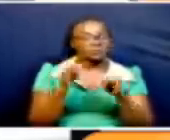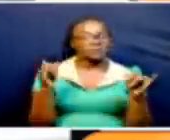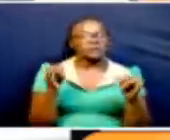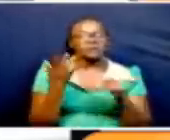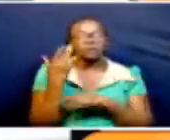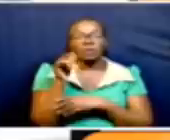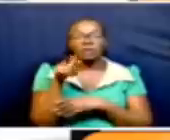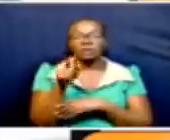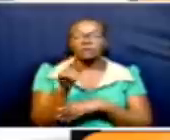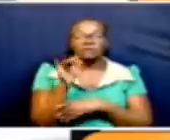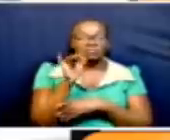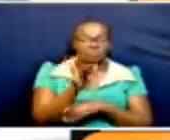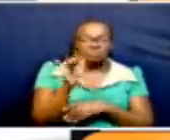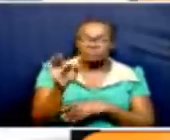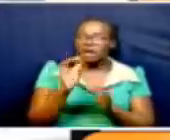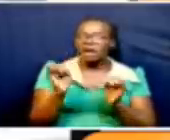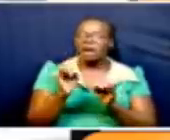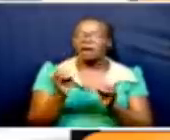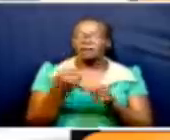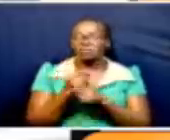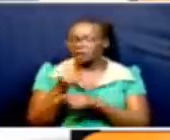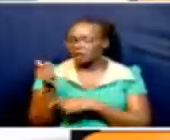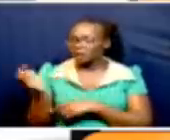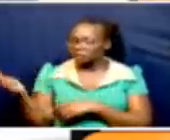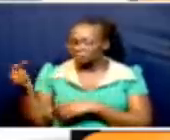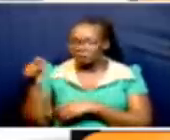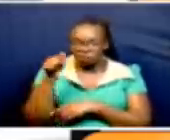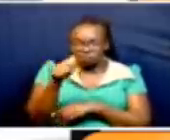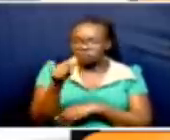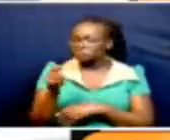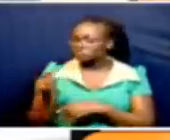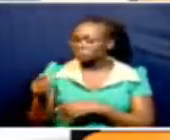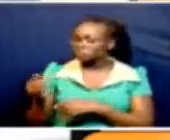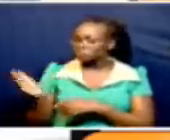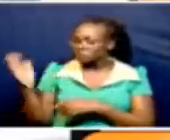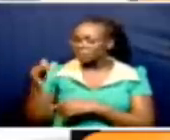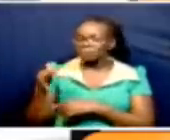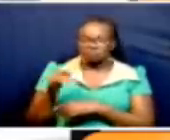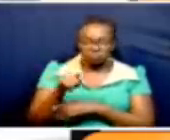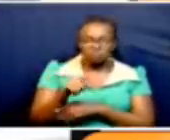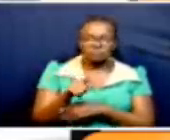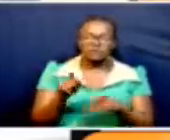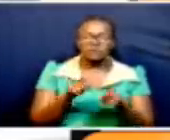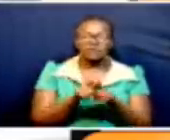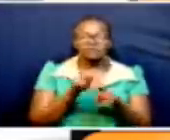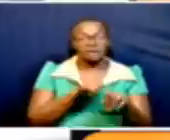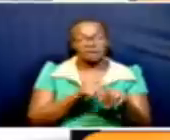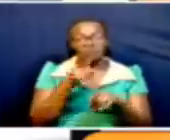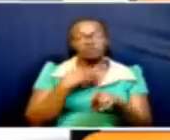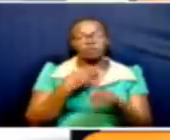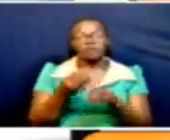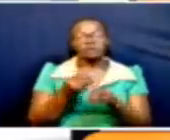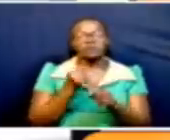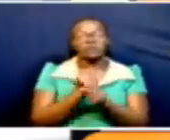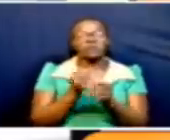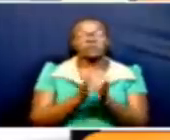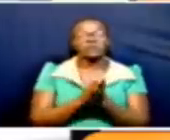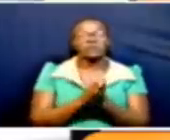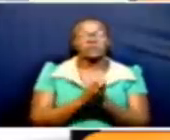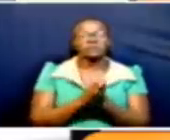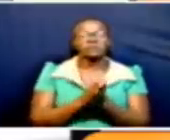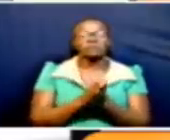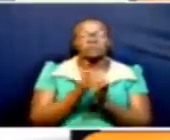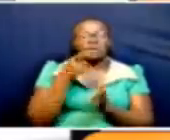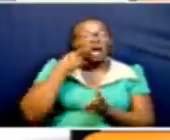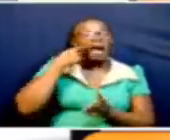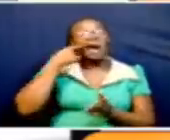press the button. They make other people press the button. Mm. It's just like when you want to deal with an addict. We cannot just say barons from the top. You